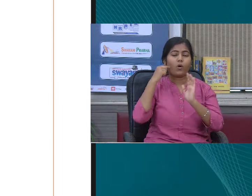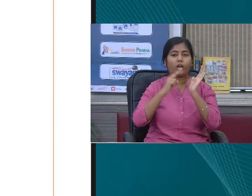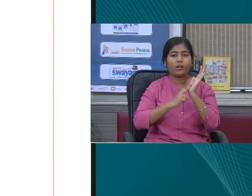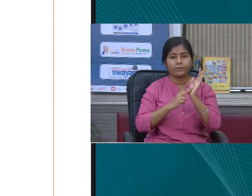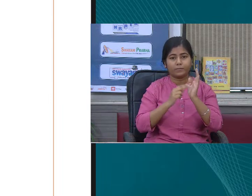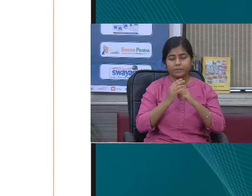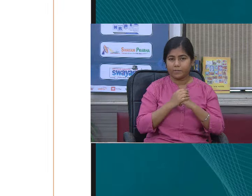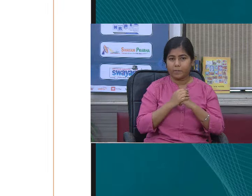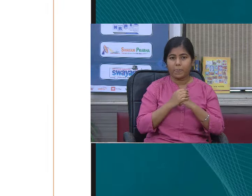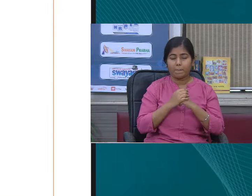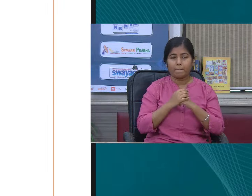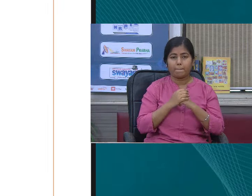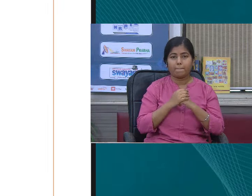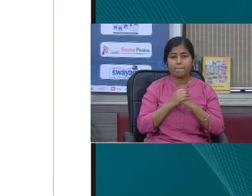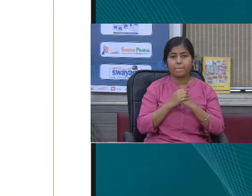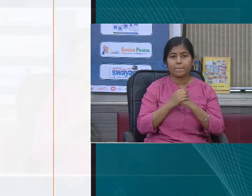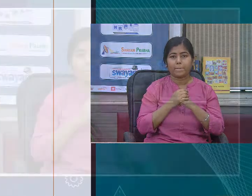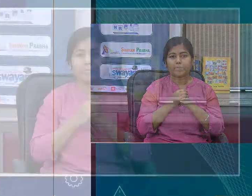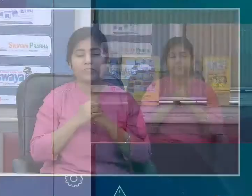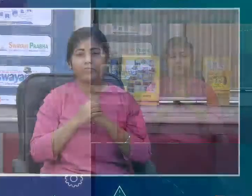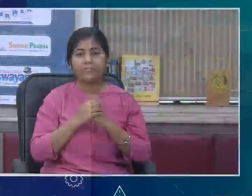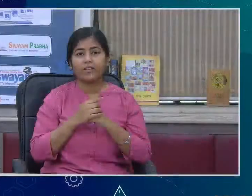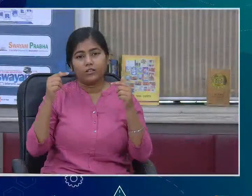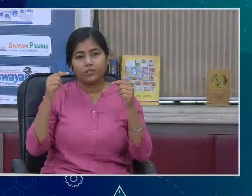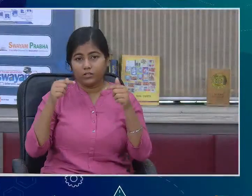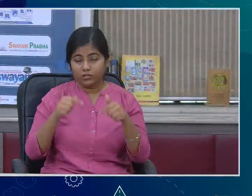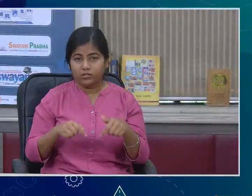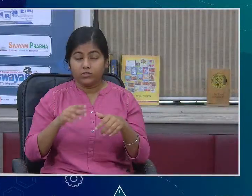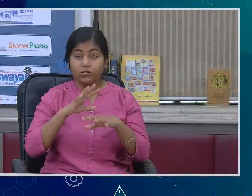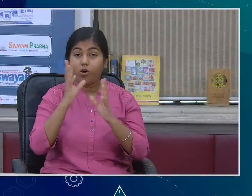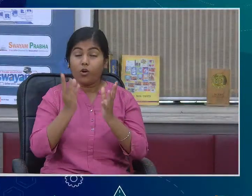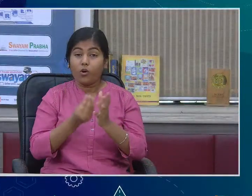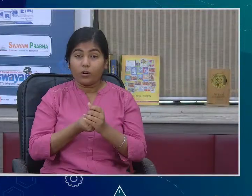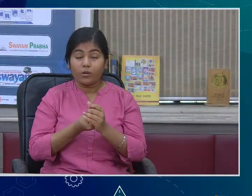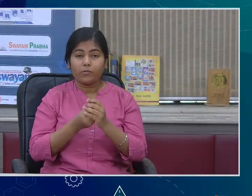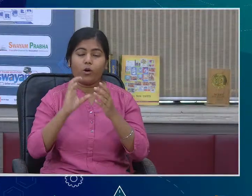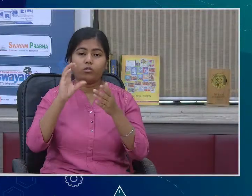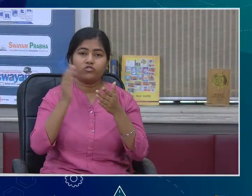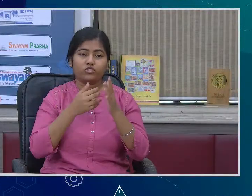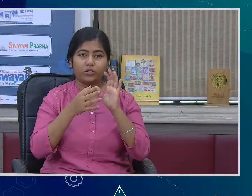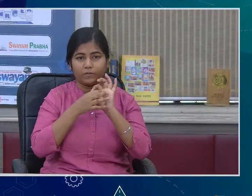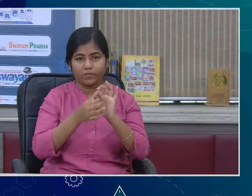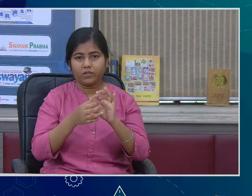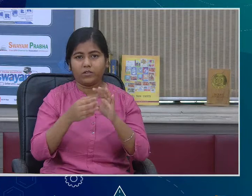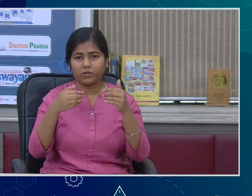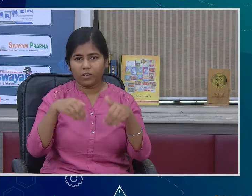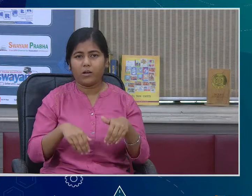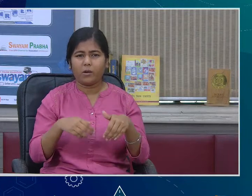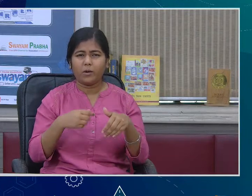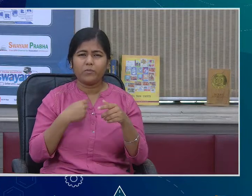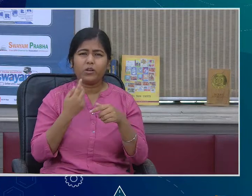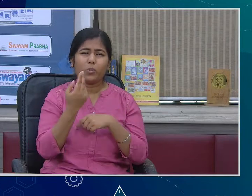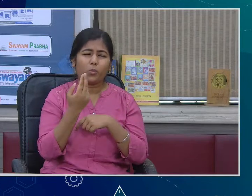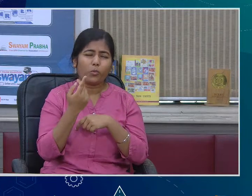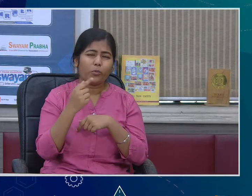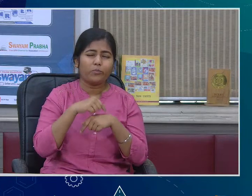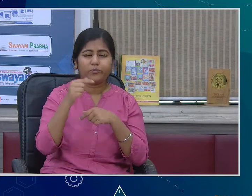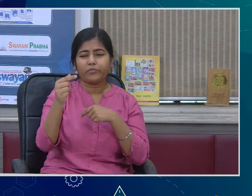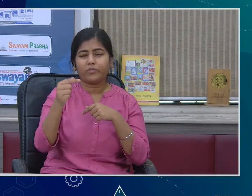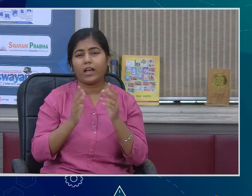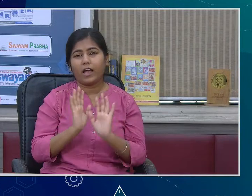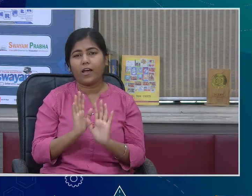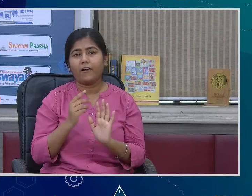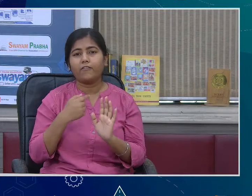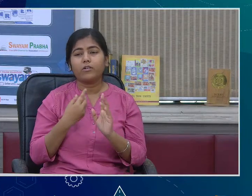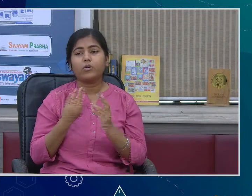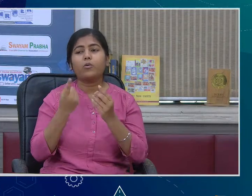dth.class8@ciet.nic.in. So this was all about this chapter, and we still have got 2 minutes left. So I have